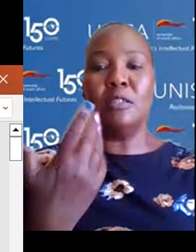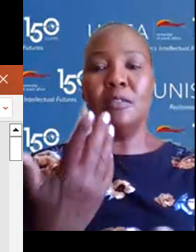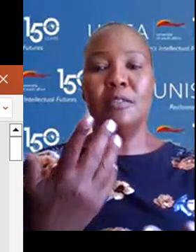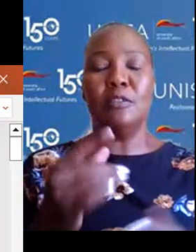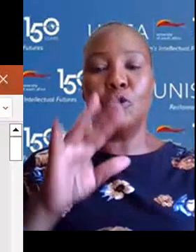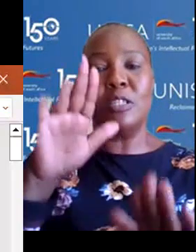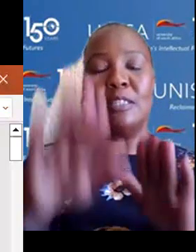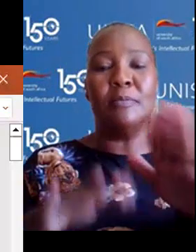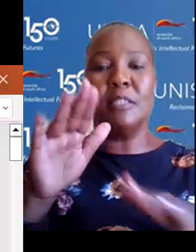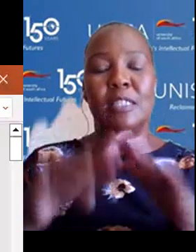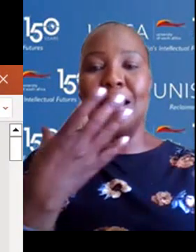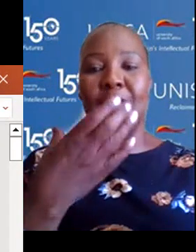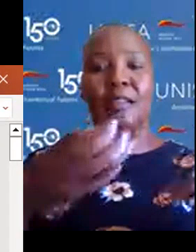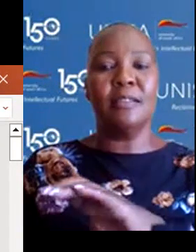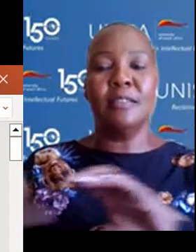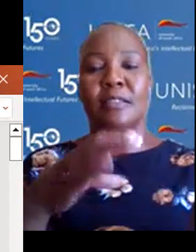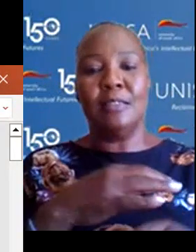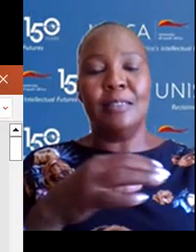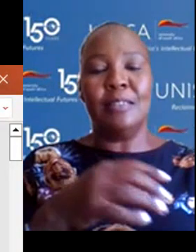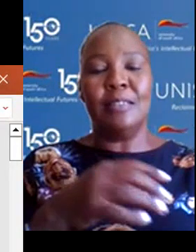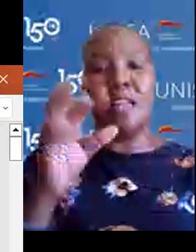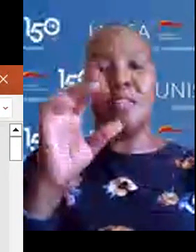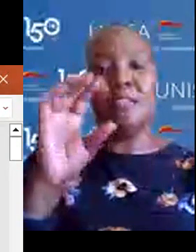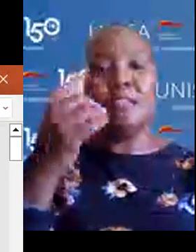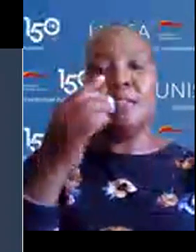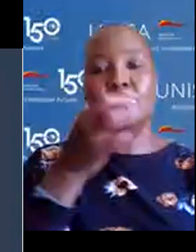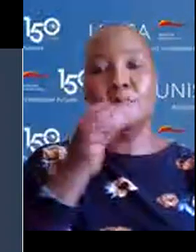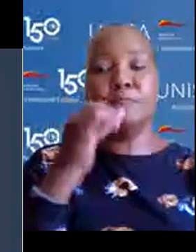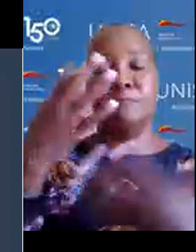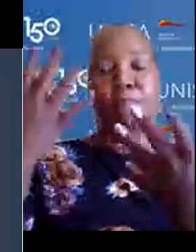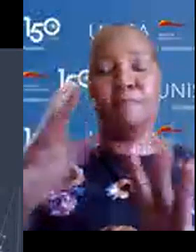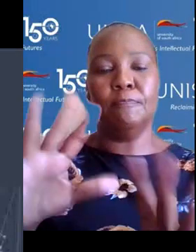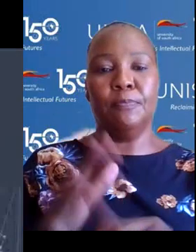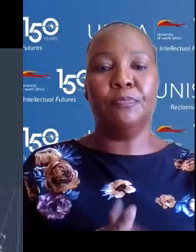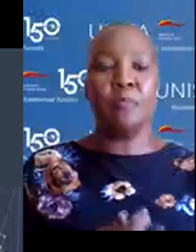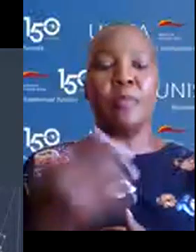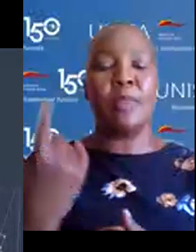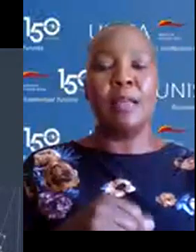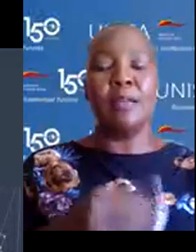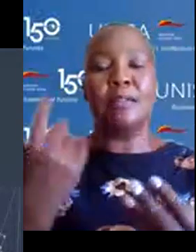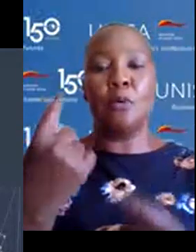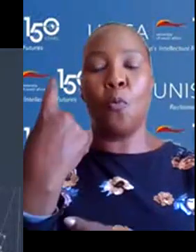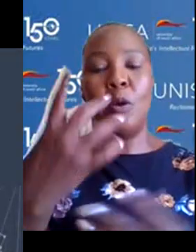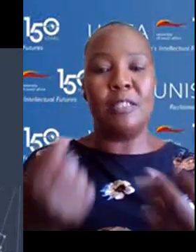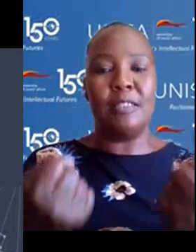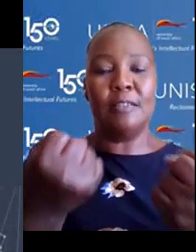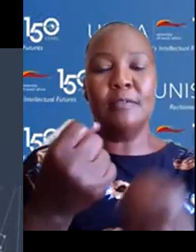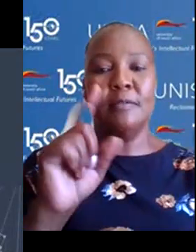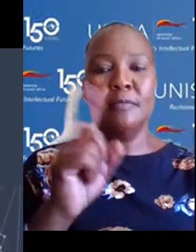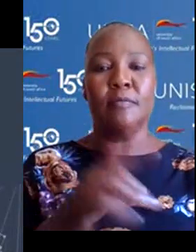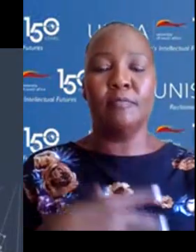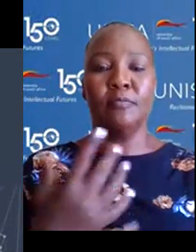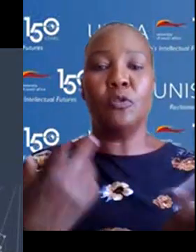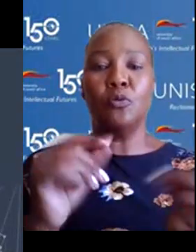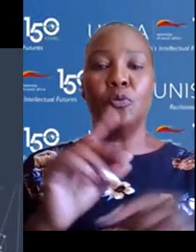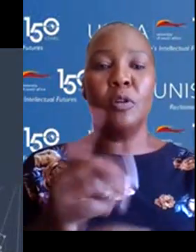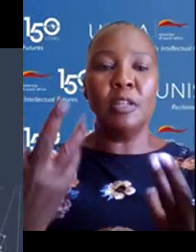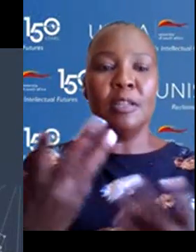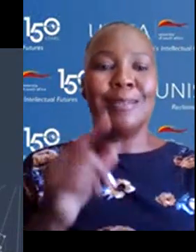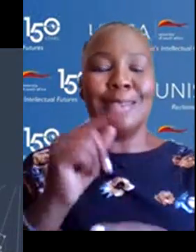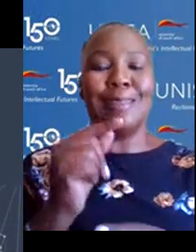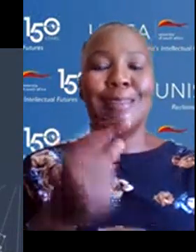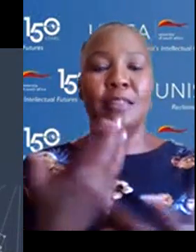that Richard was referring to. Okay, so let's get on with OneDrive. Okay, so what we're going to do is for this section now, we're going